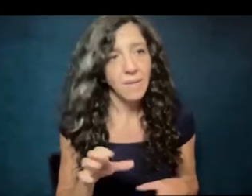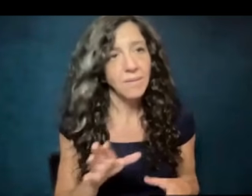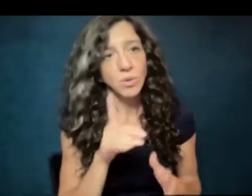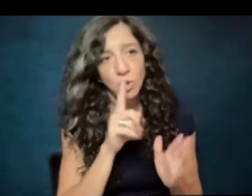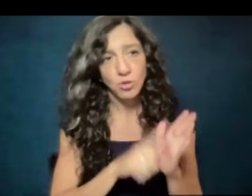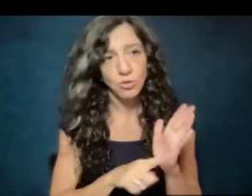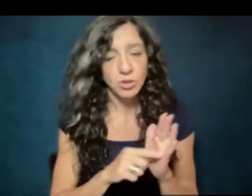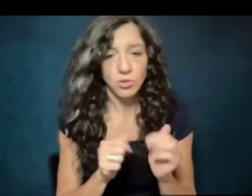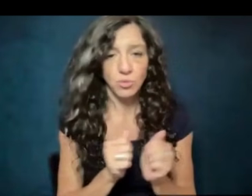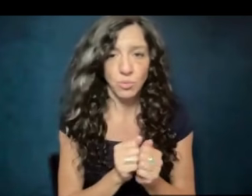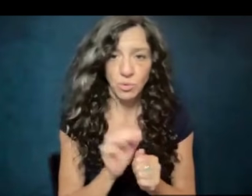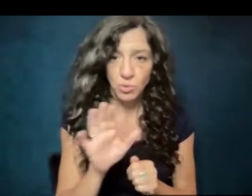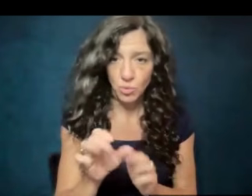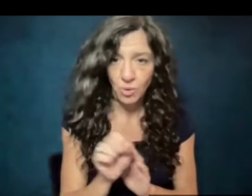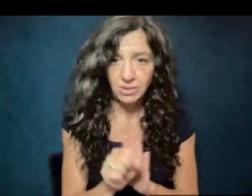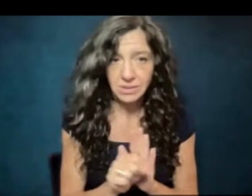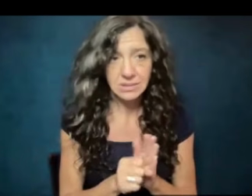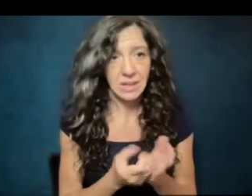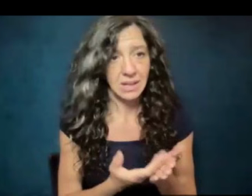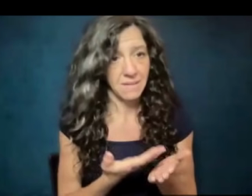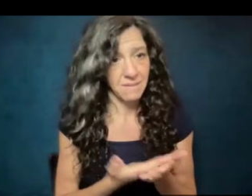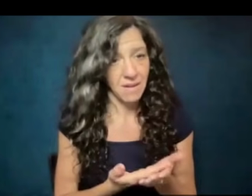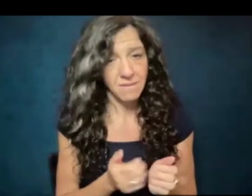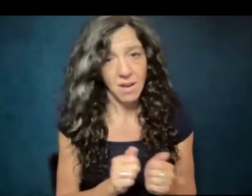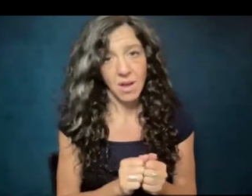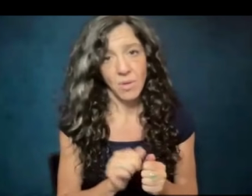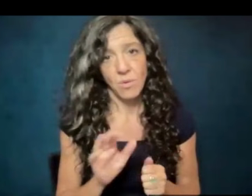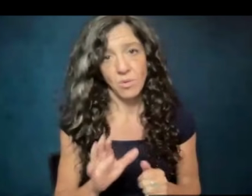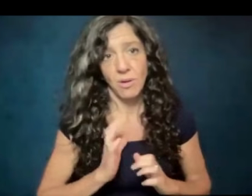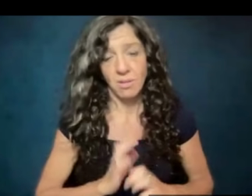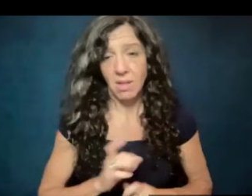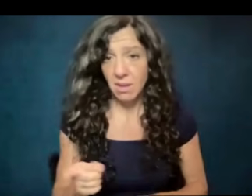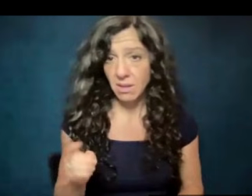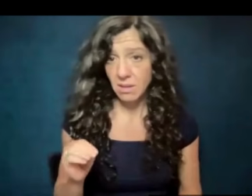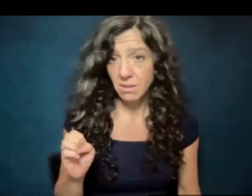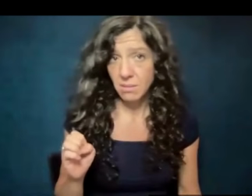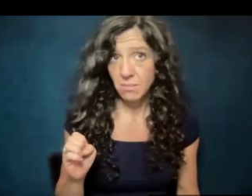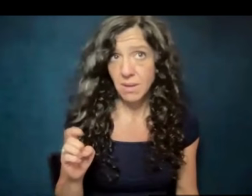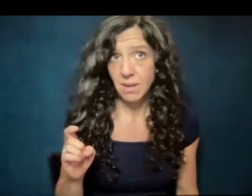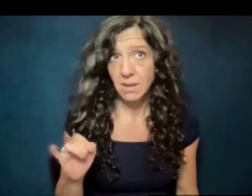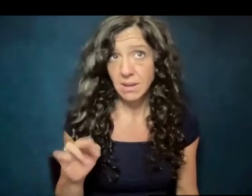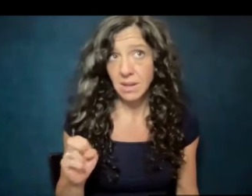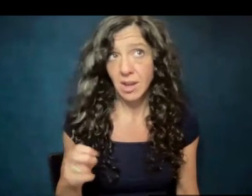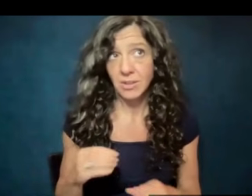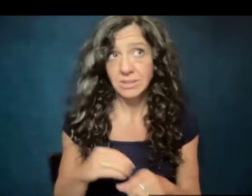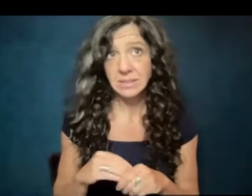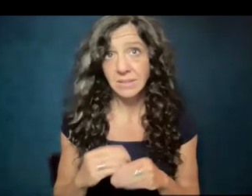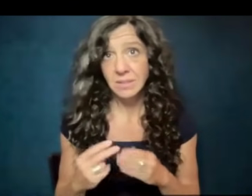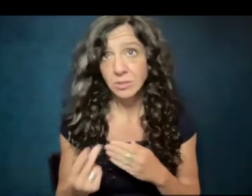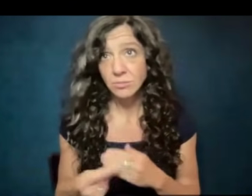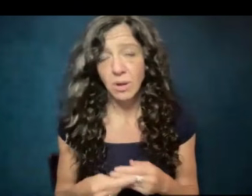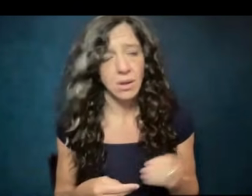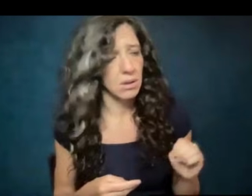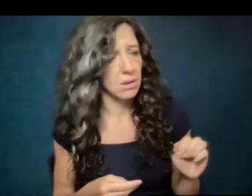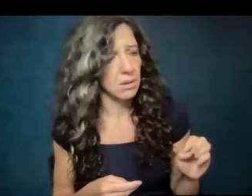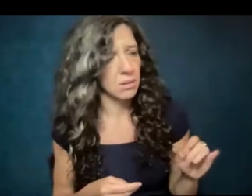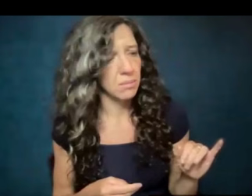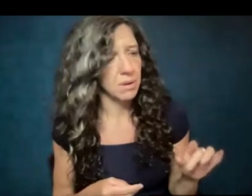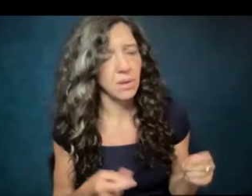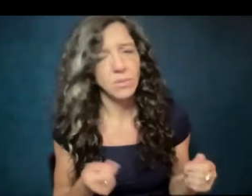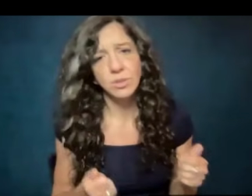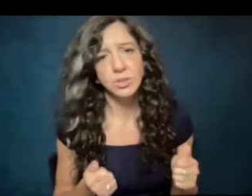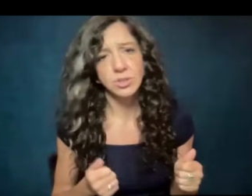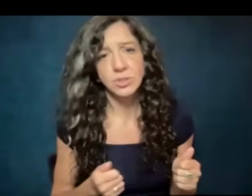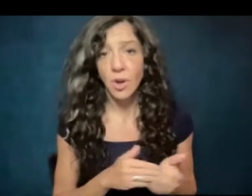research with your state and verify with your client. Are they on a Medicare savings program? Are they on Medicaid? In many states, if someone qualifies